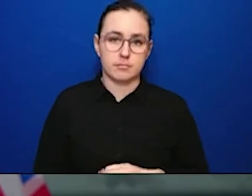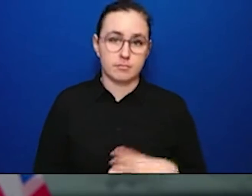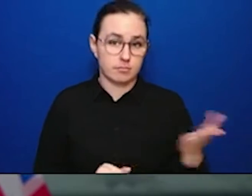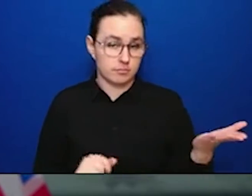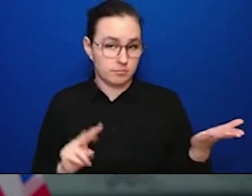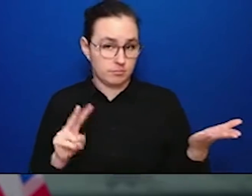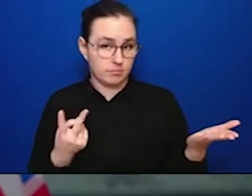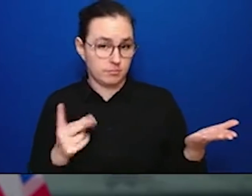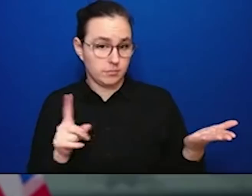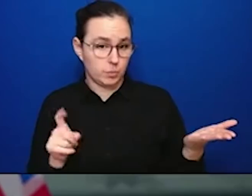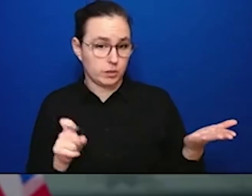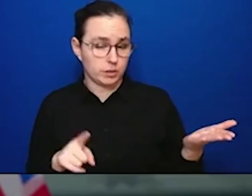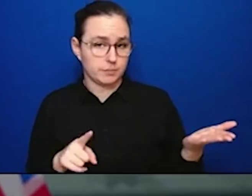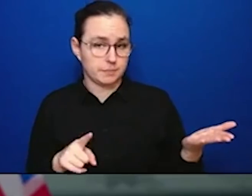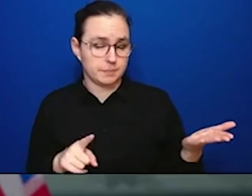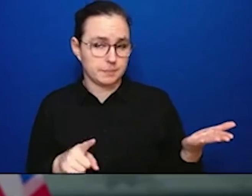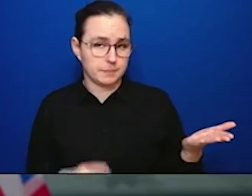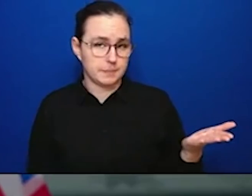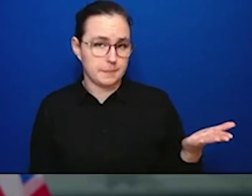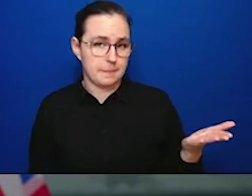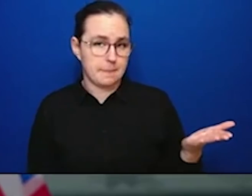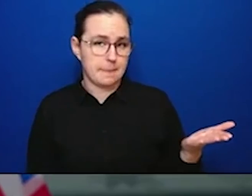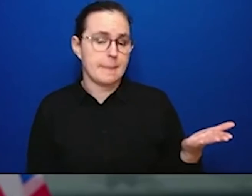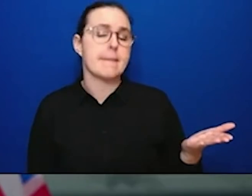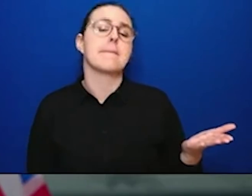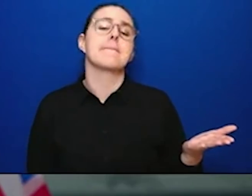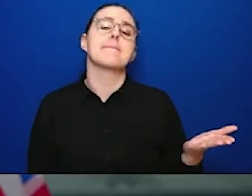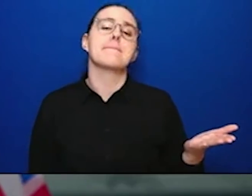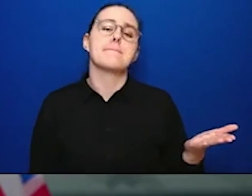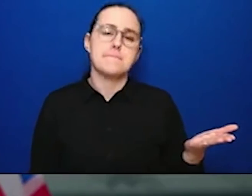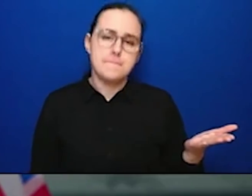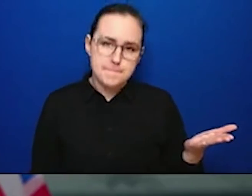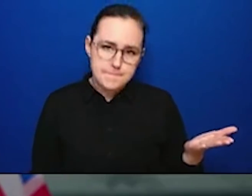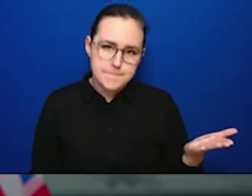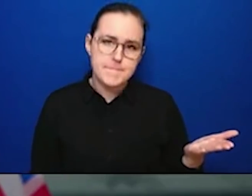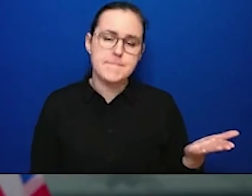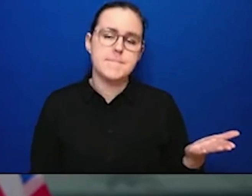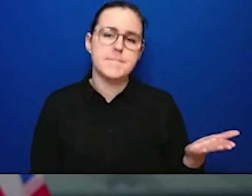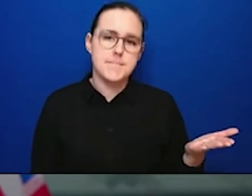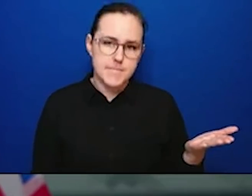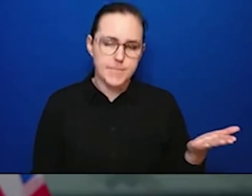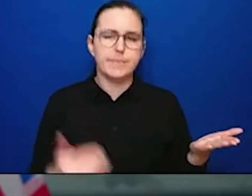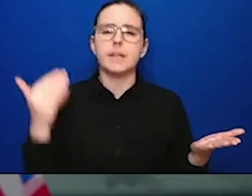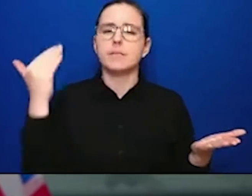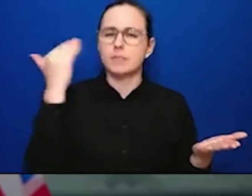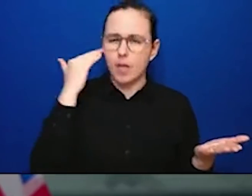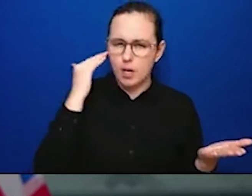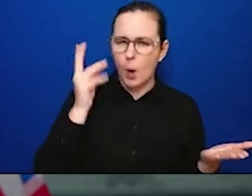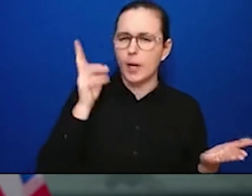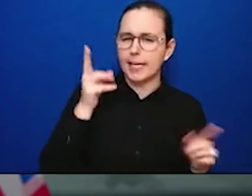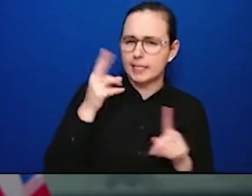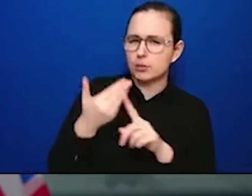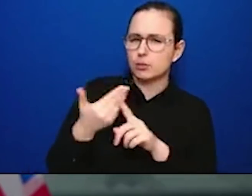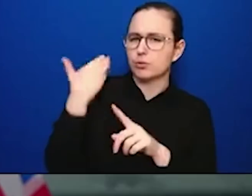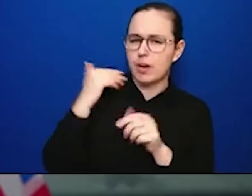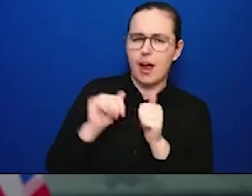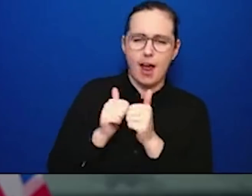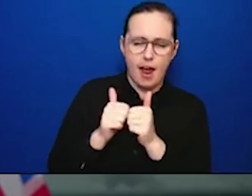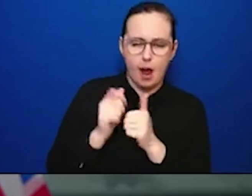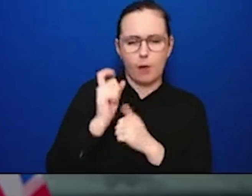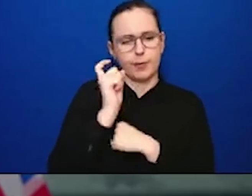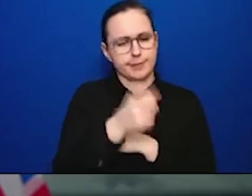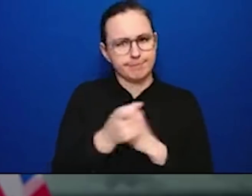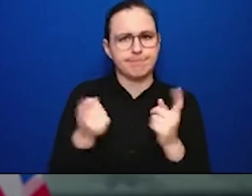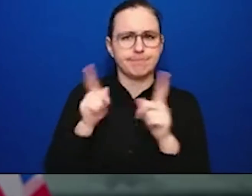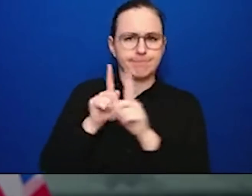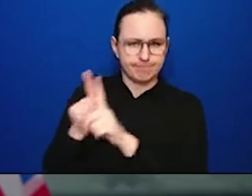Yes. Okay, I understand the history of the visitors and how they're designated. what I'm saying is